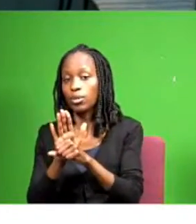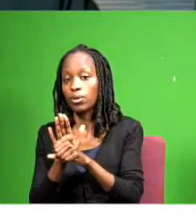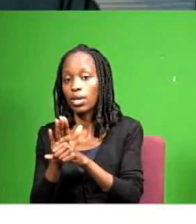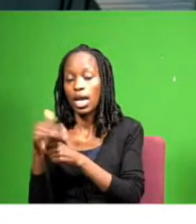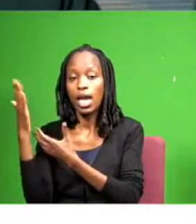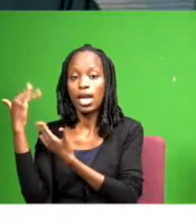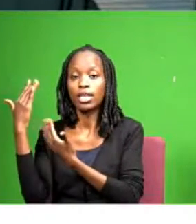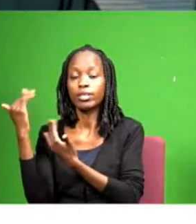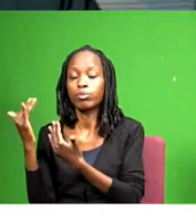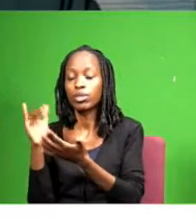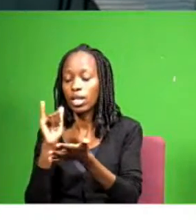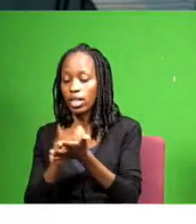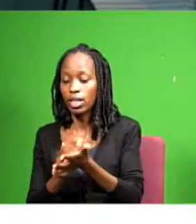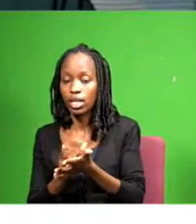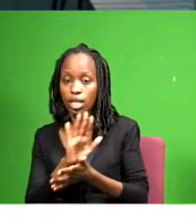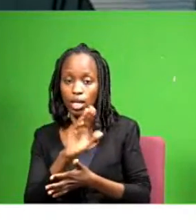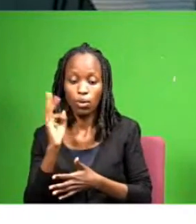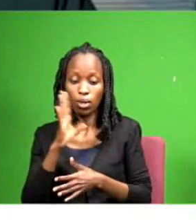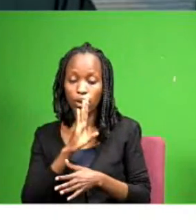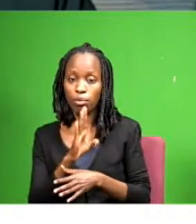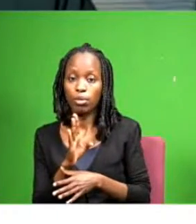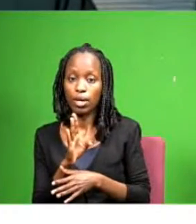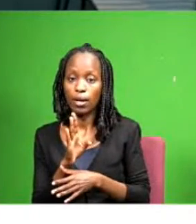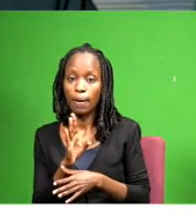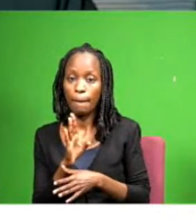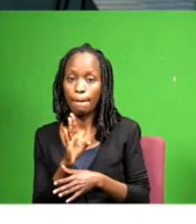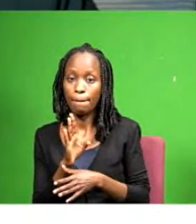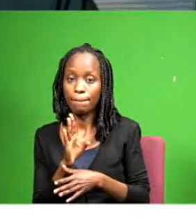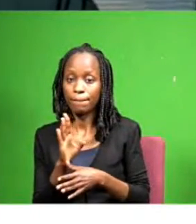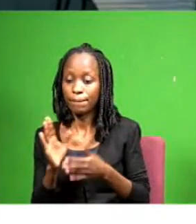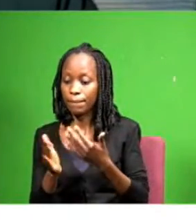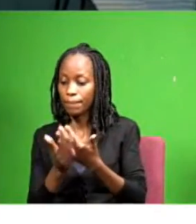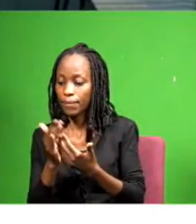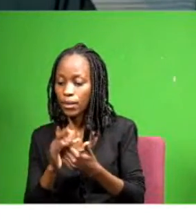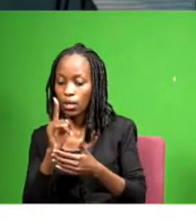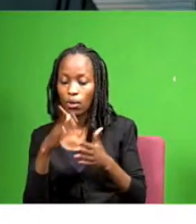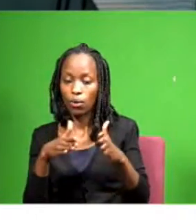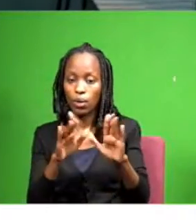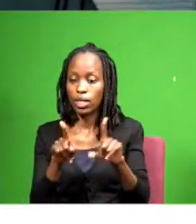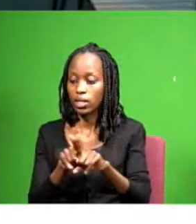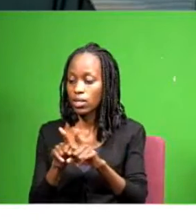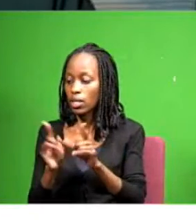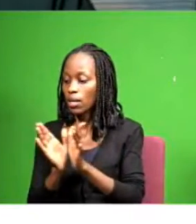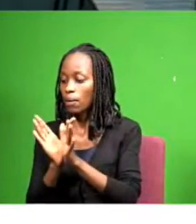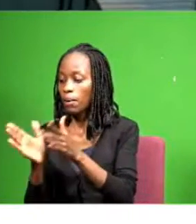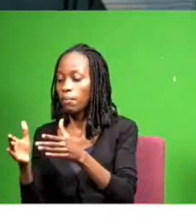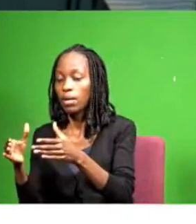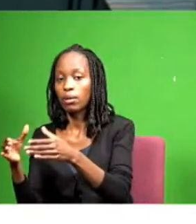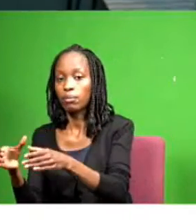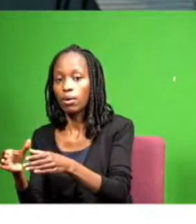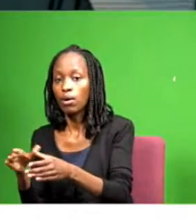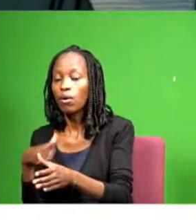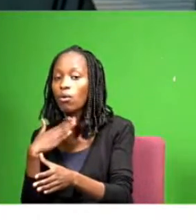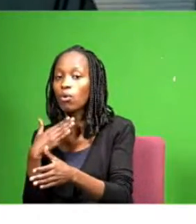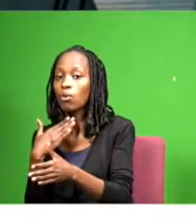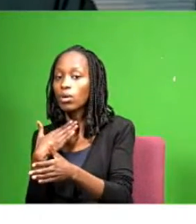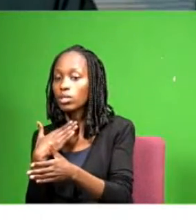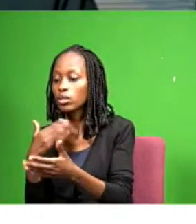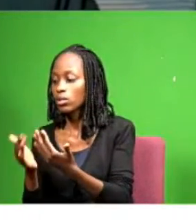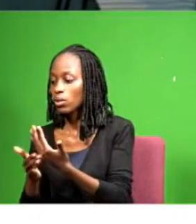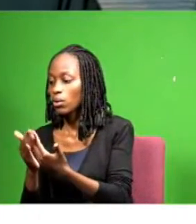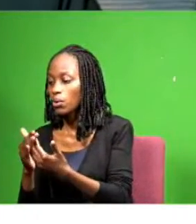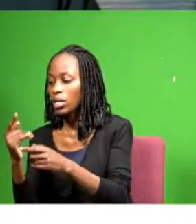expects that he will be treated in one way and the public body wishes to treat him in a particular